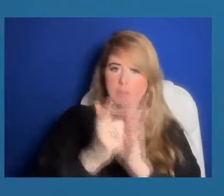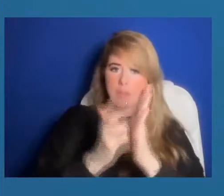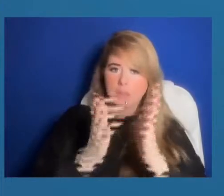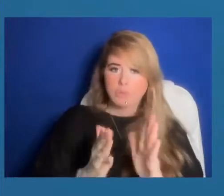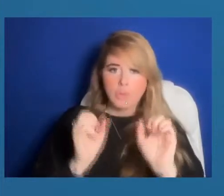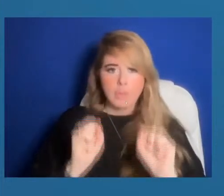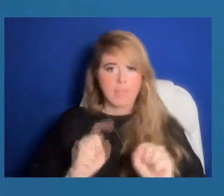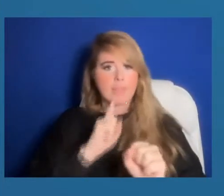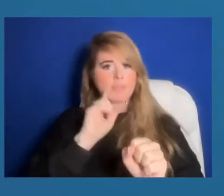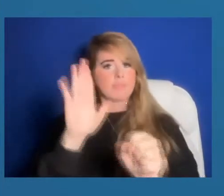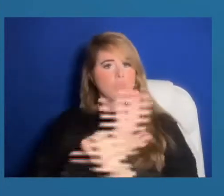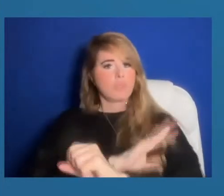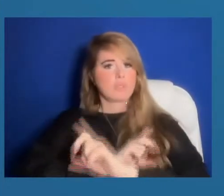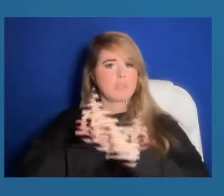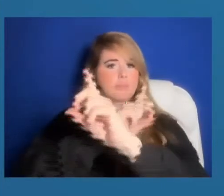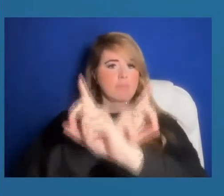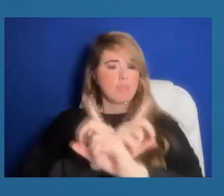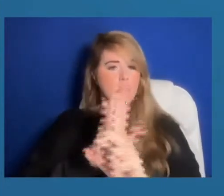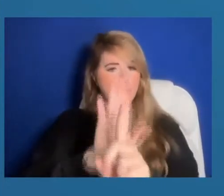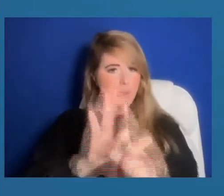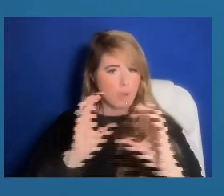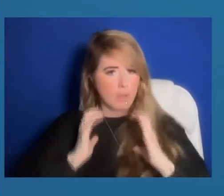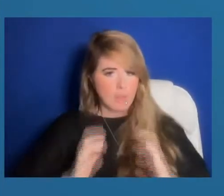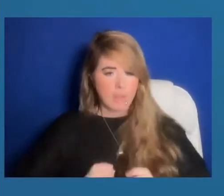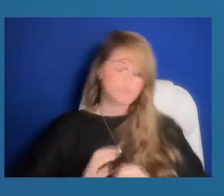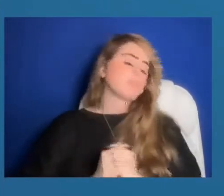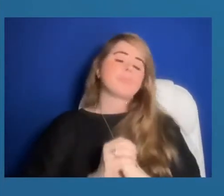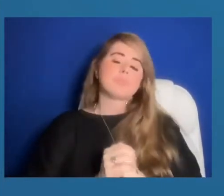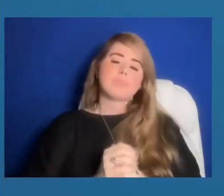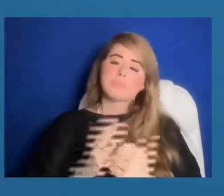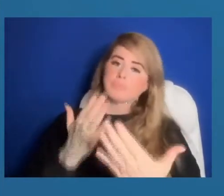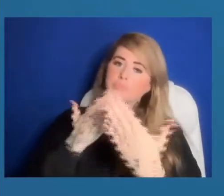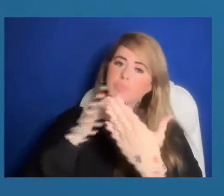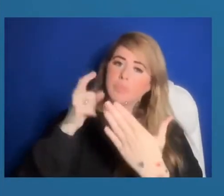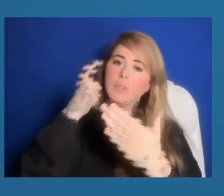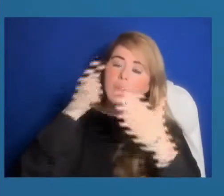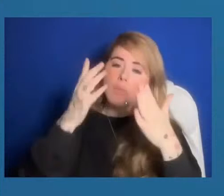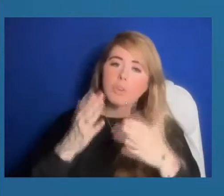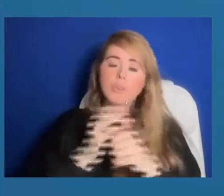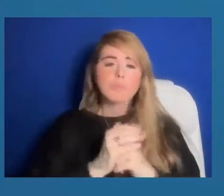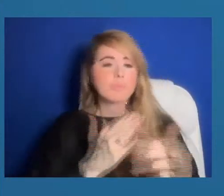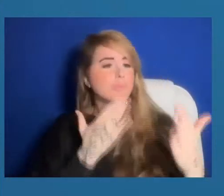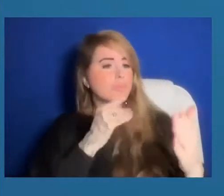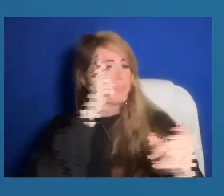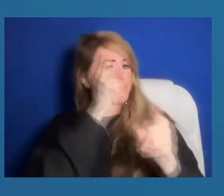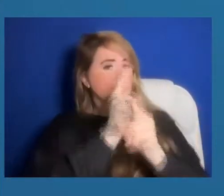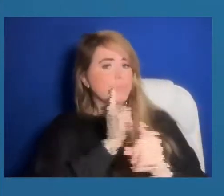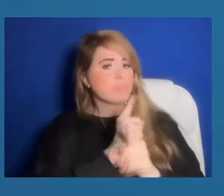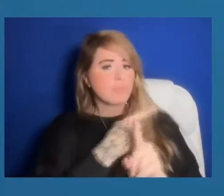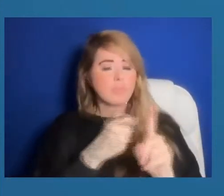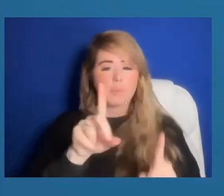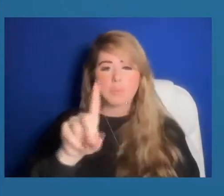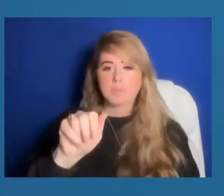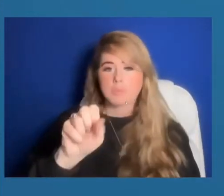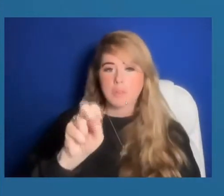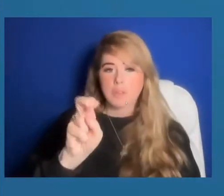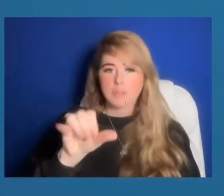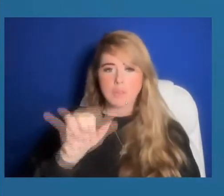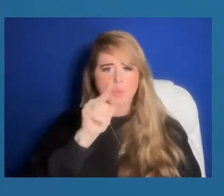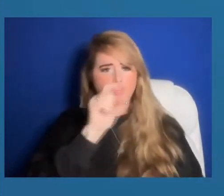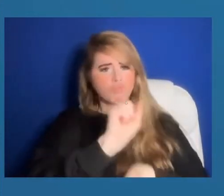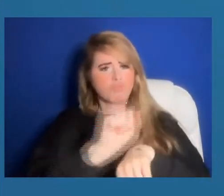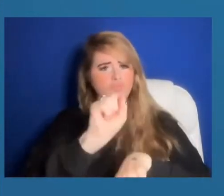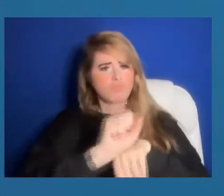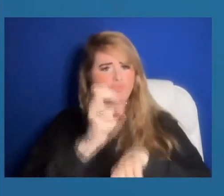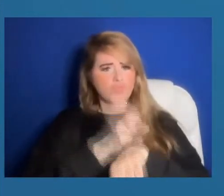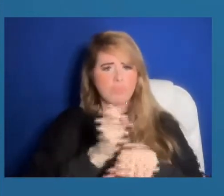defend their clients. So we thank the governor. I thank my brothers and sisters from DAASNY who work so hard to ensure public safety,